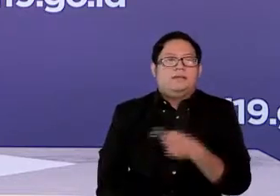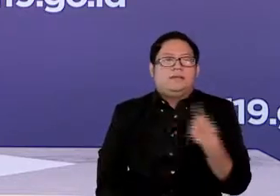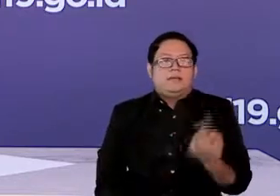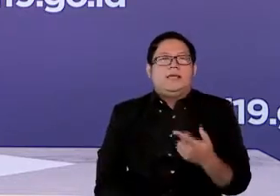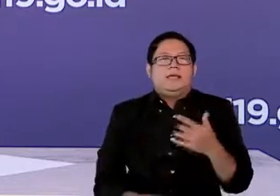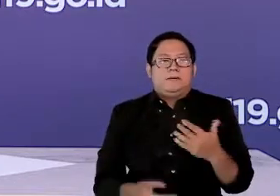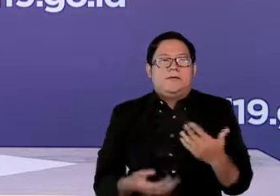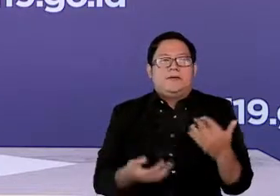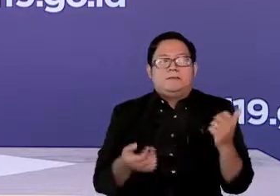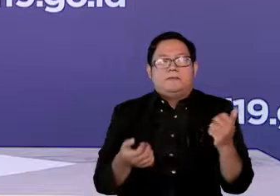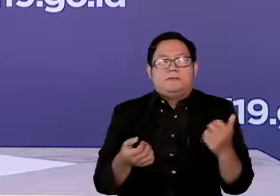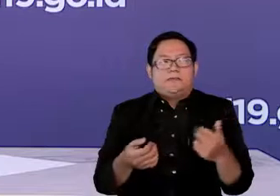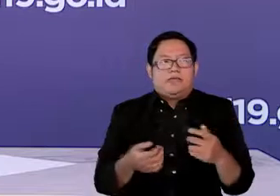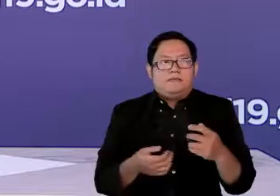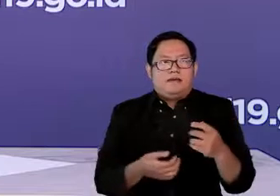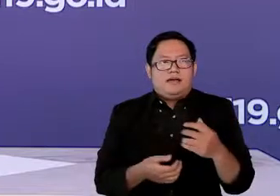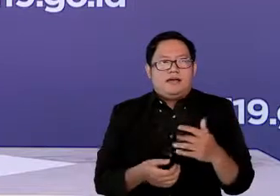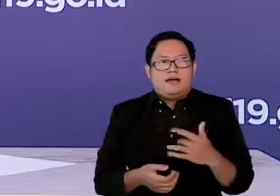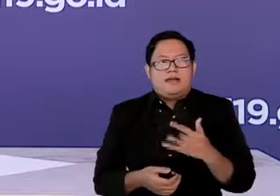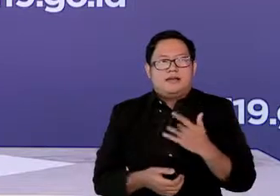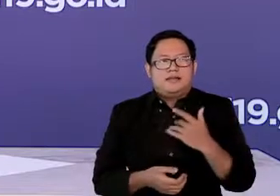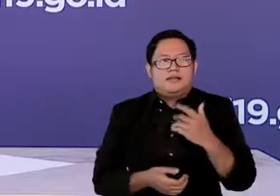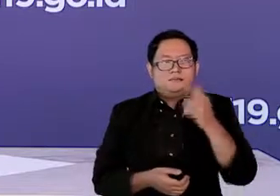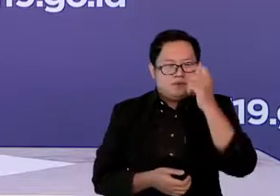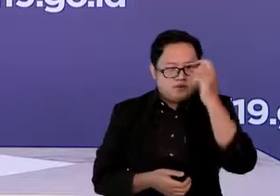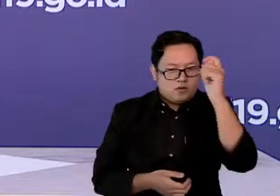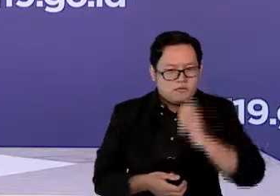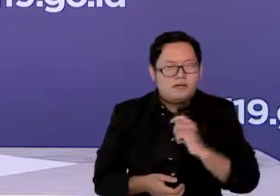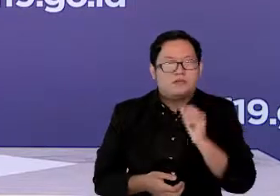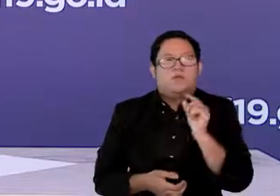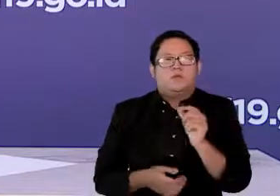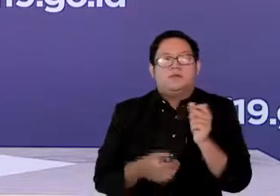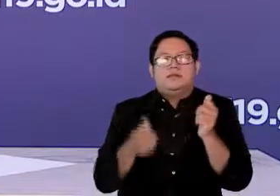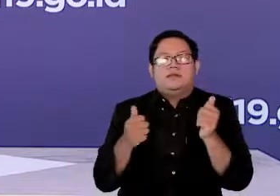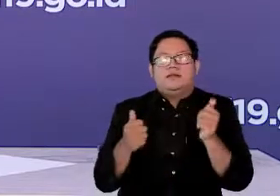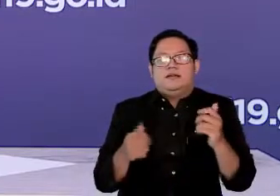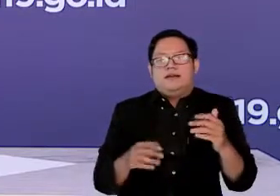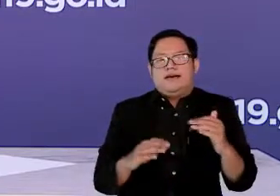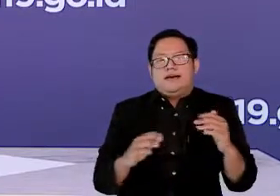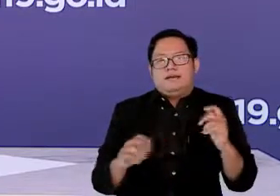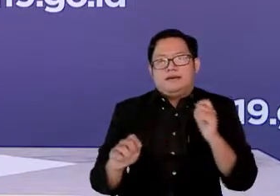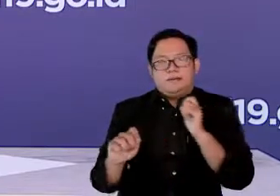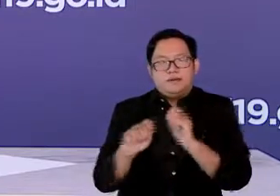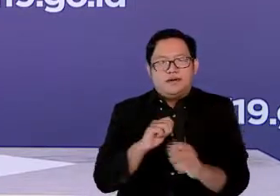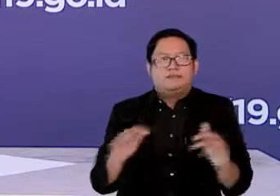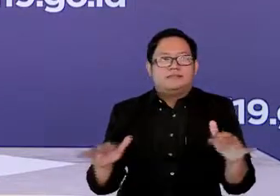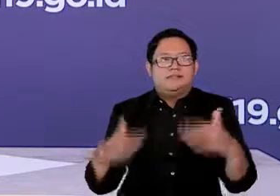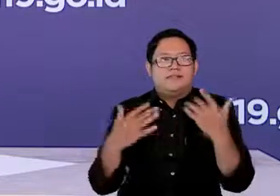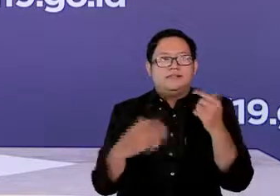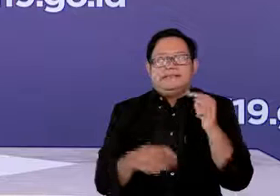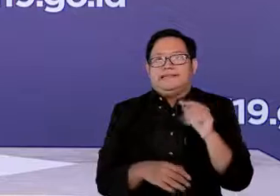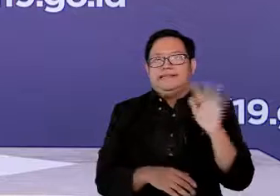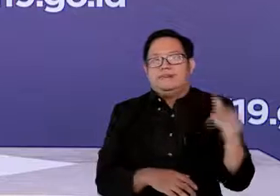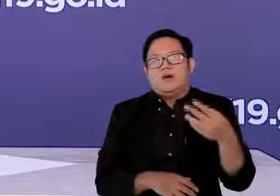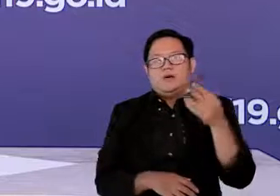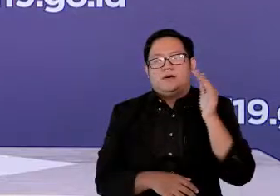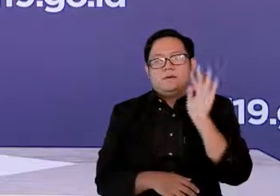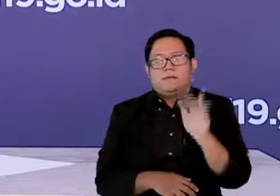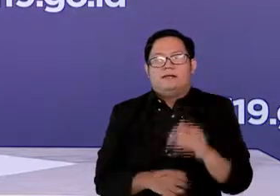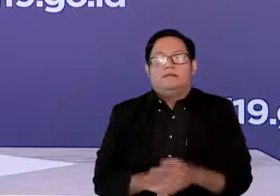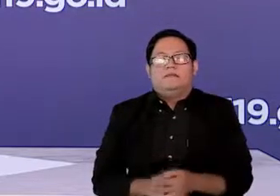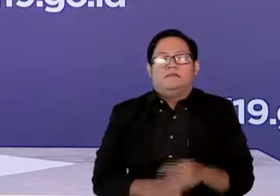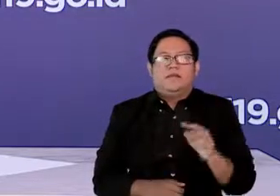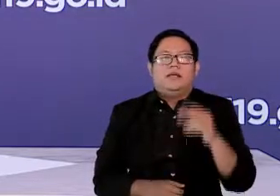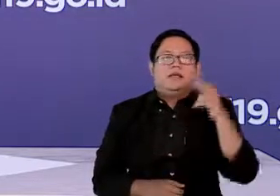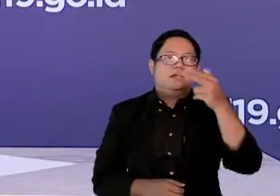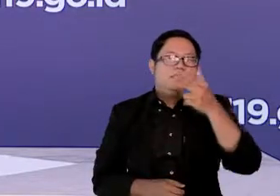this prestigious event. Fortunately, Indonesia is at the stage where it is able to responsibly carry